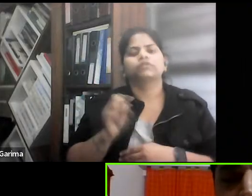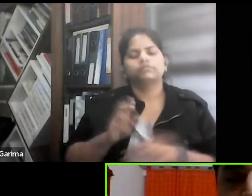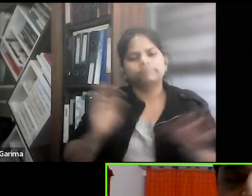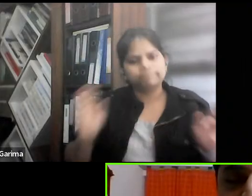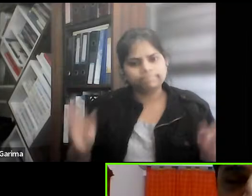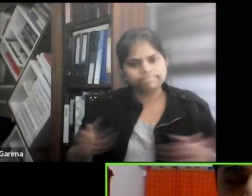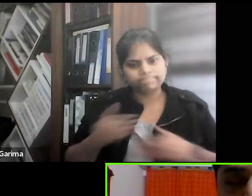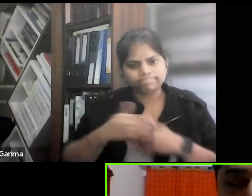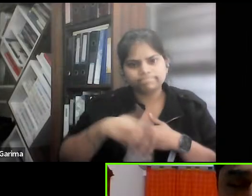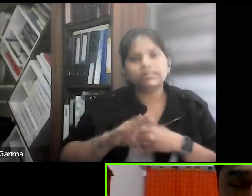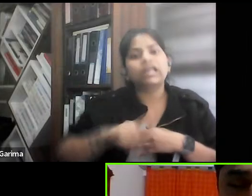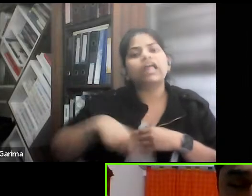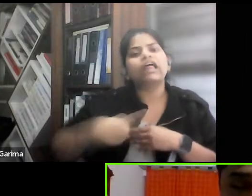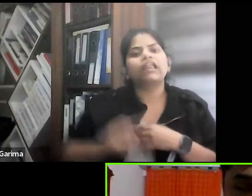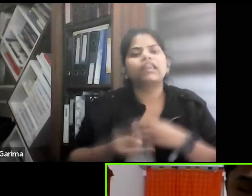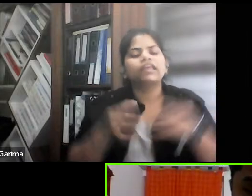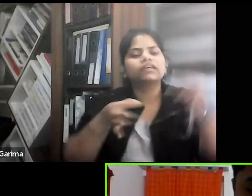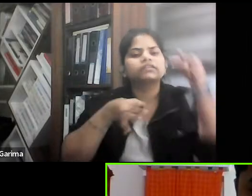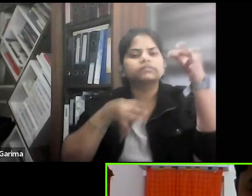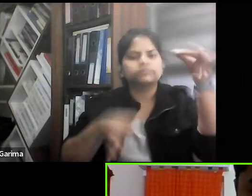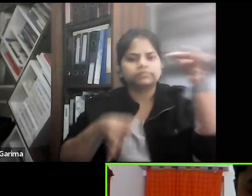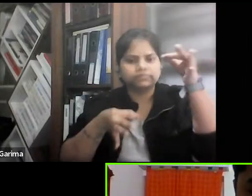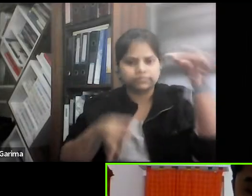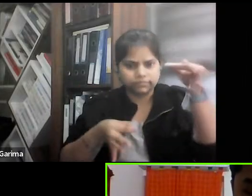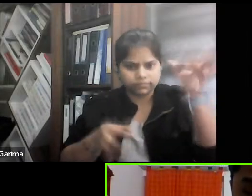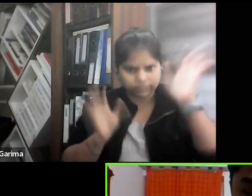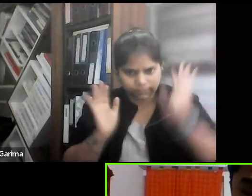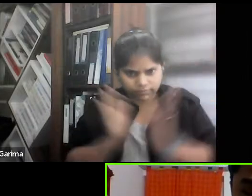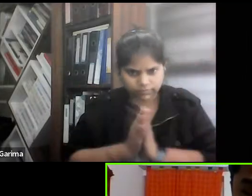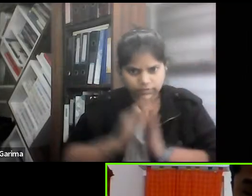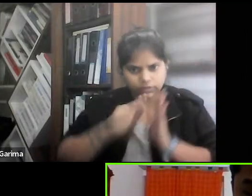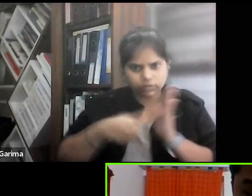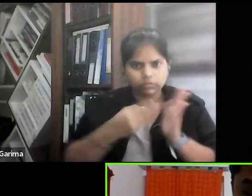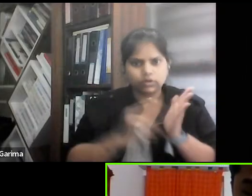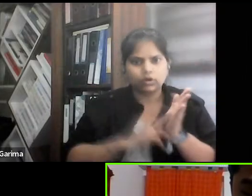and then come back to Noble's paper as well. Yeah.